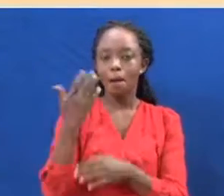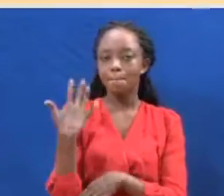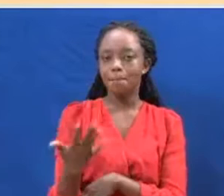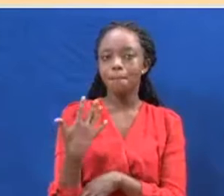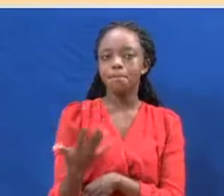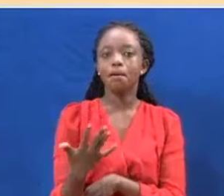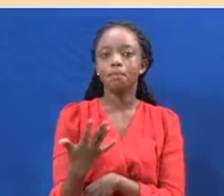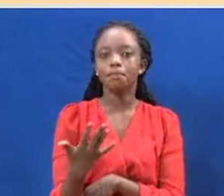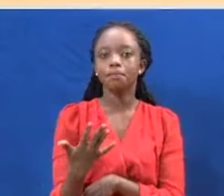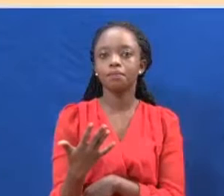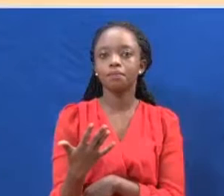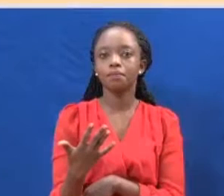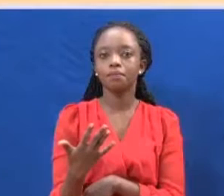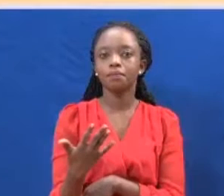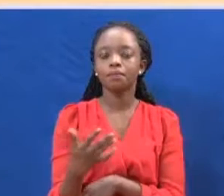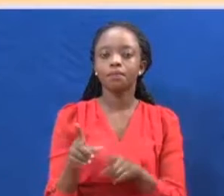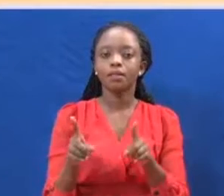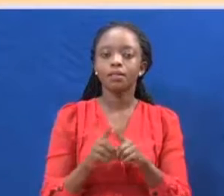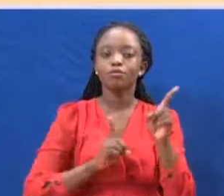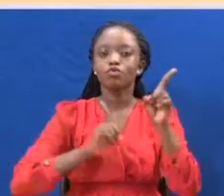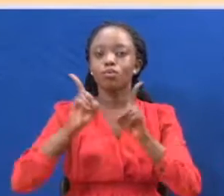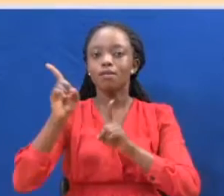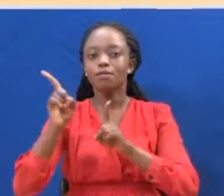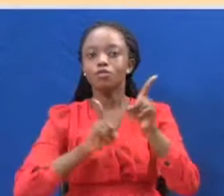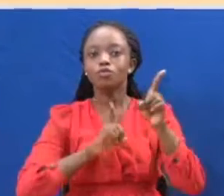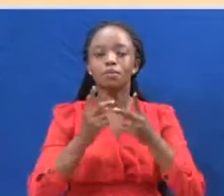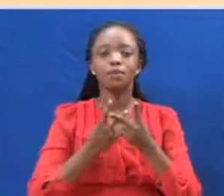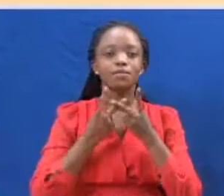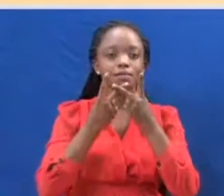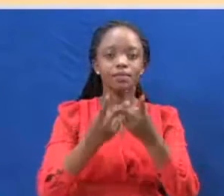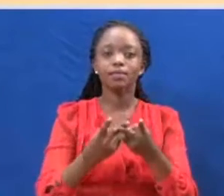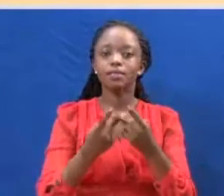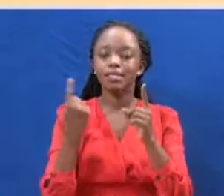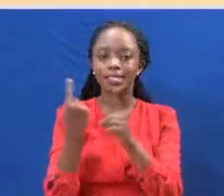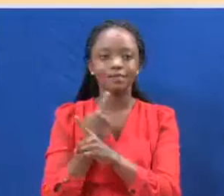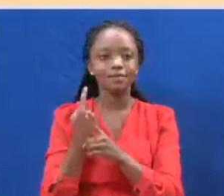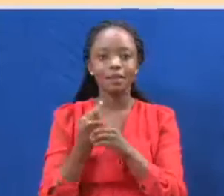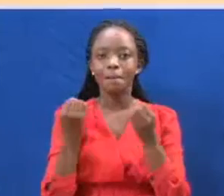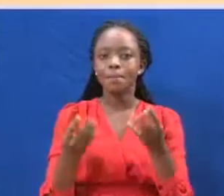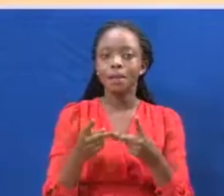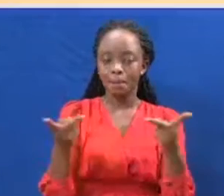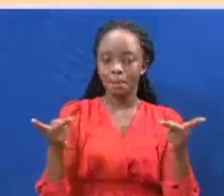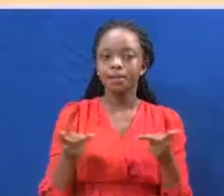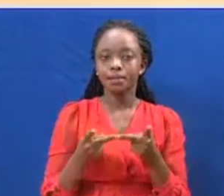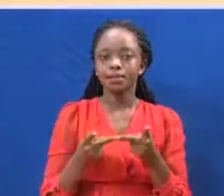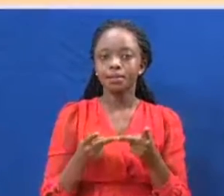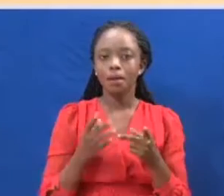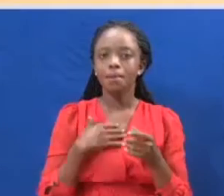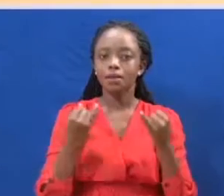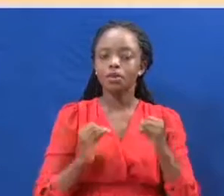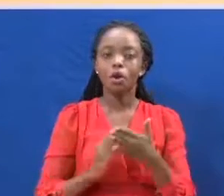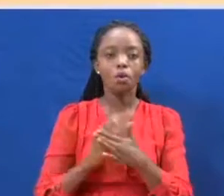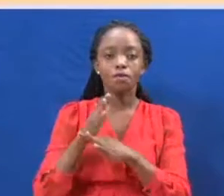and going overseas. I have visited quite a number of places, and I think I attended about 40